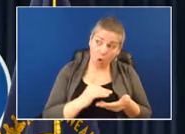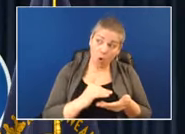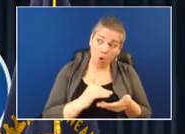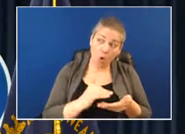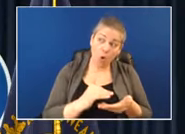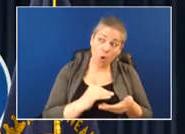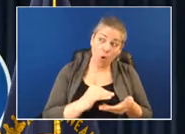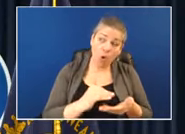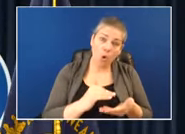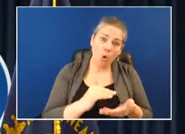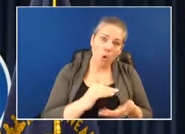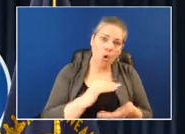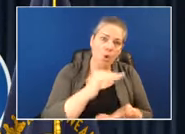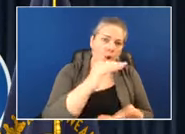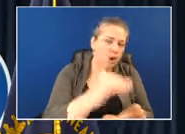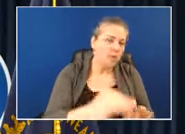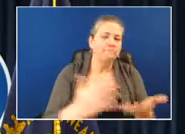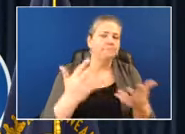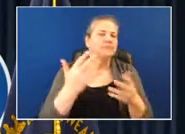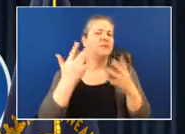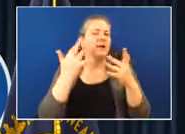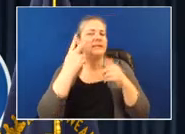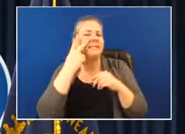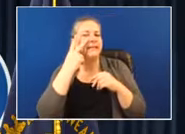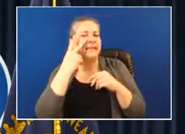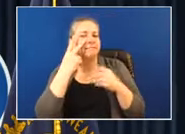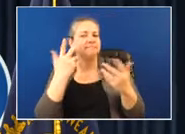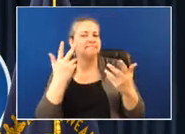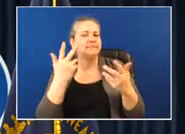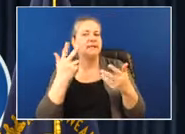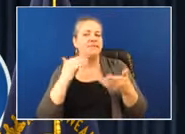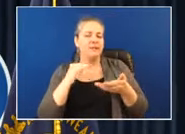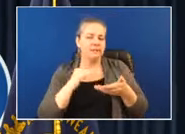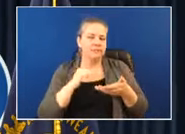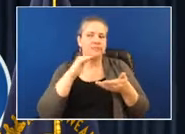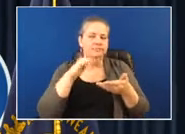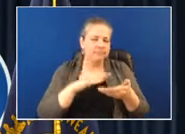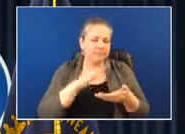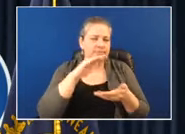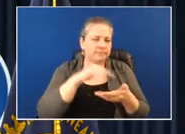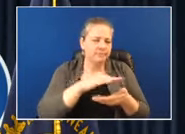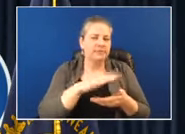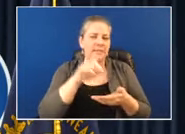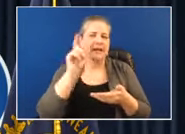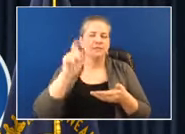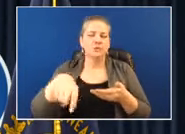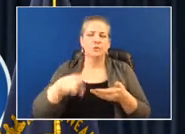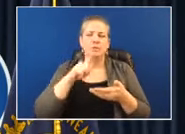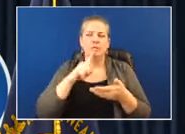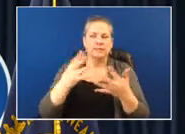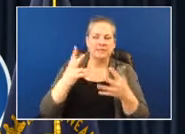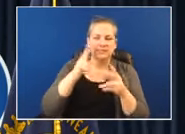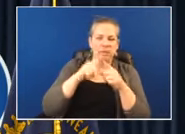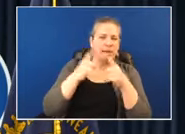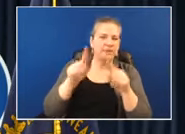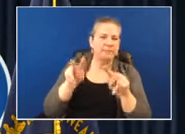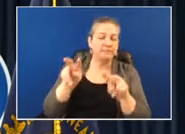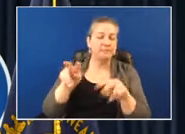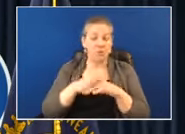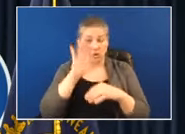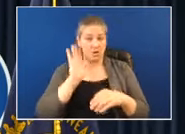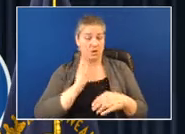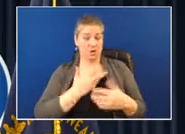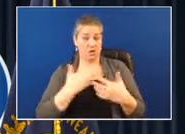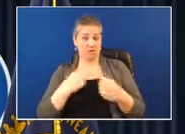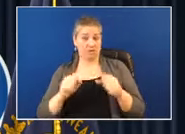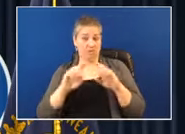yet or until there's sufficient time to be secure, and that's where we are. Our local health departments in some